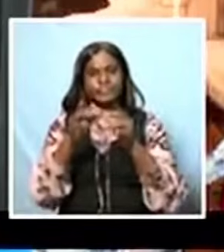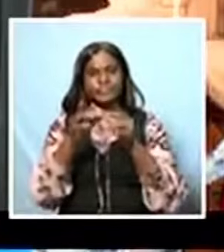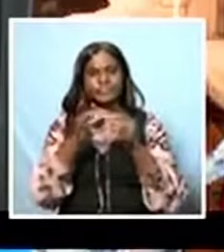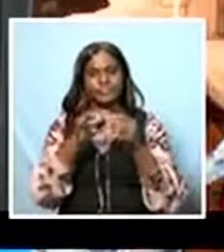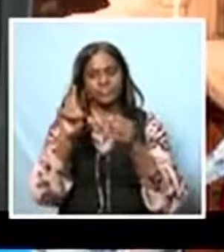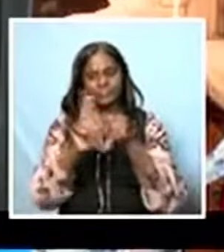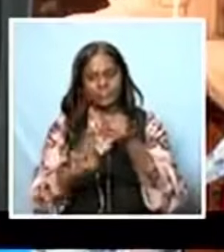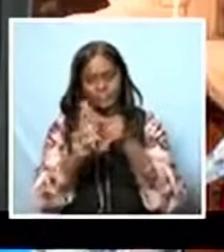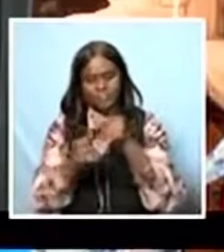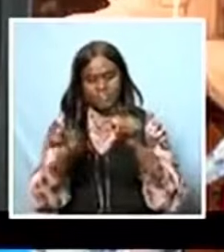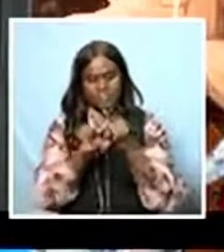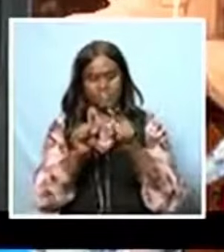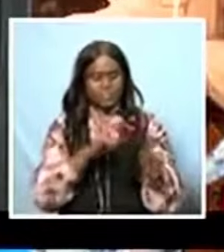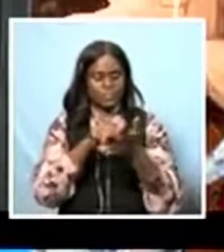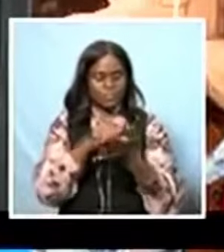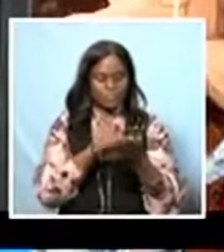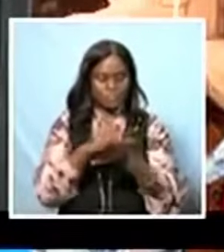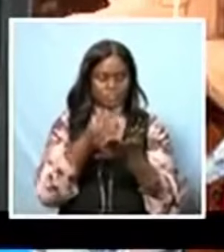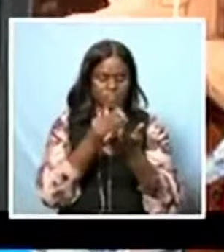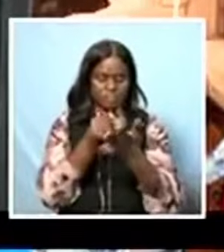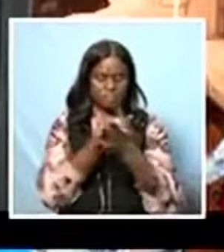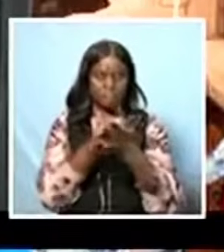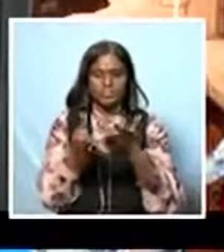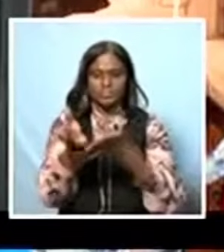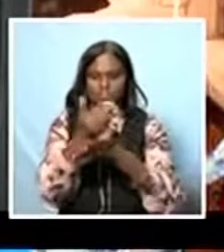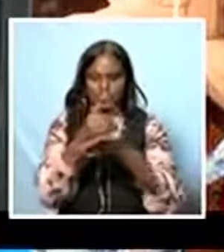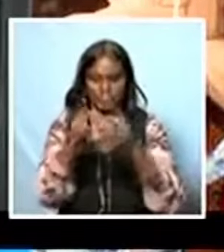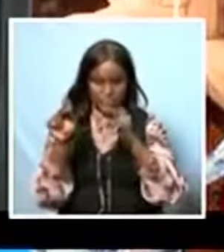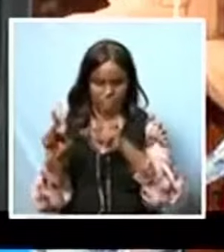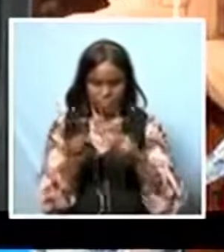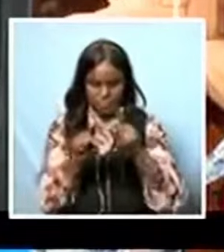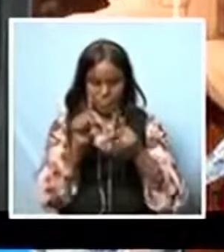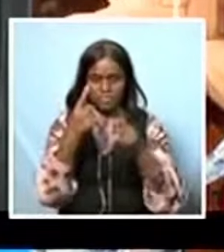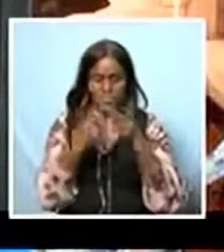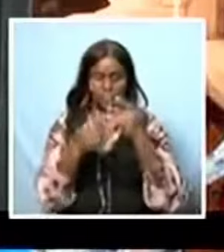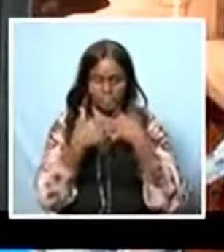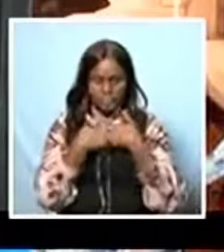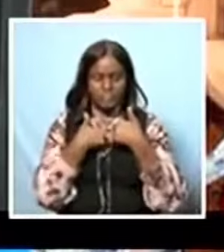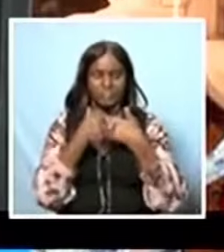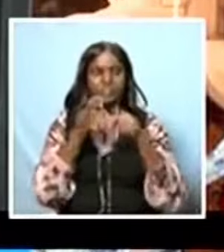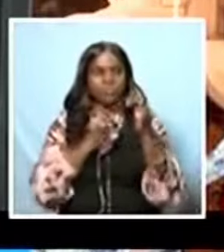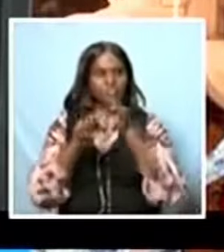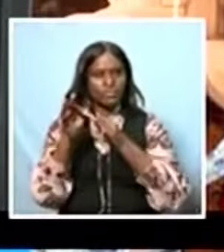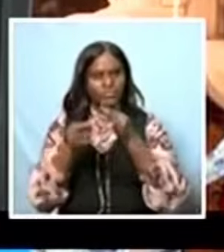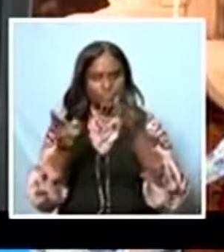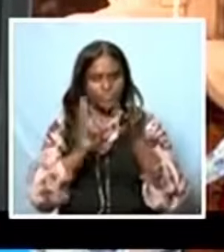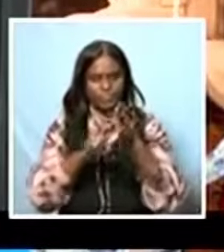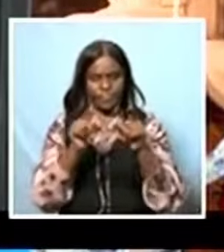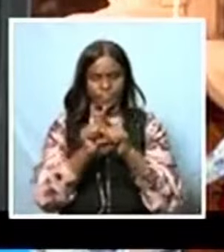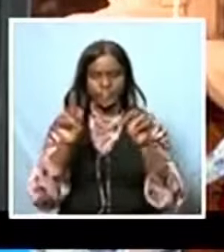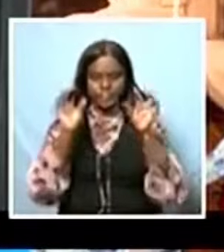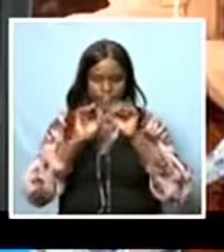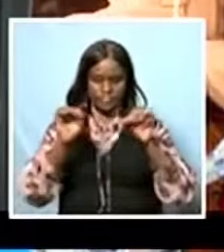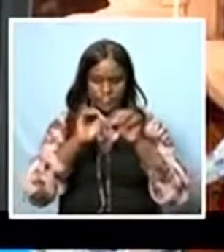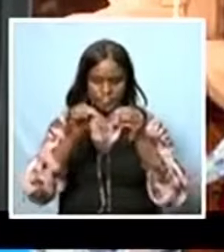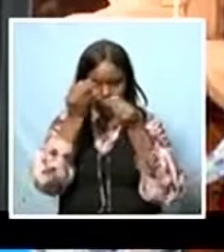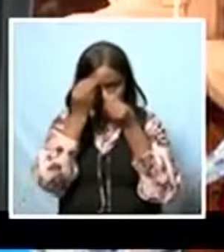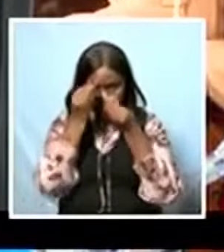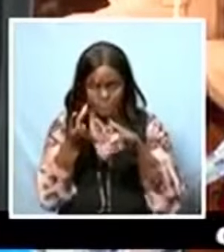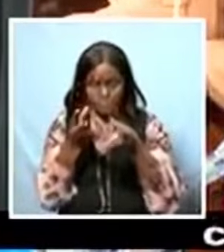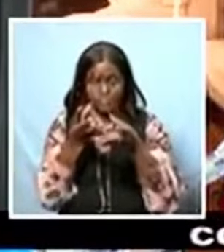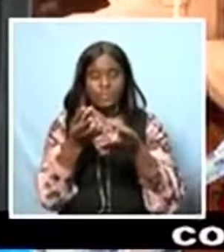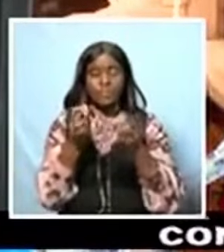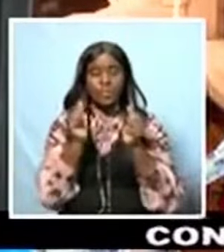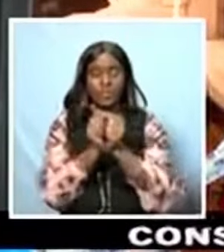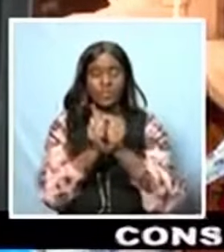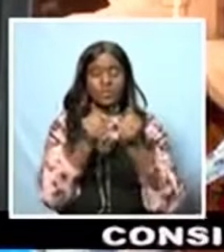And also the weak revenue collection performance, that has also been stressed, and also the non-compliance